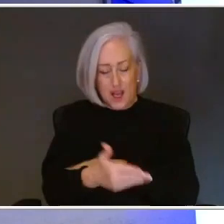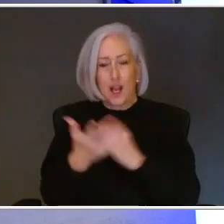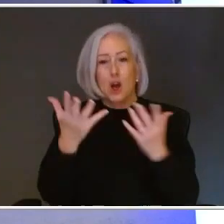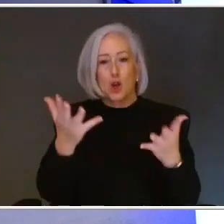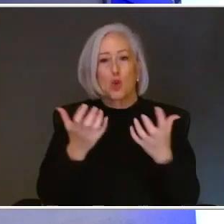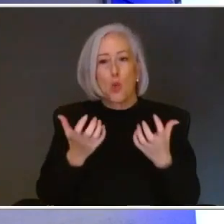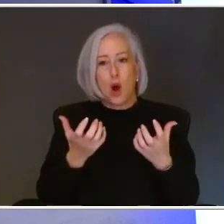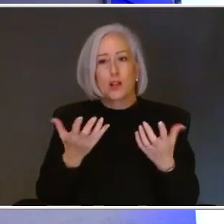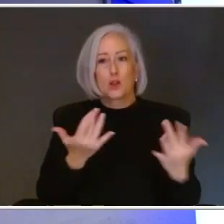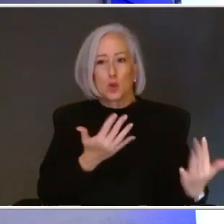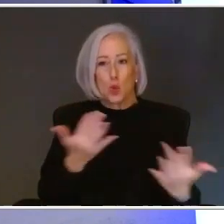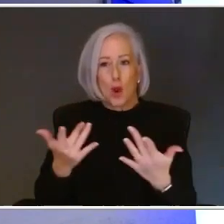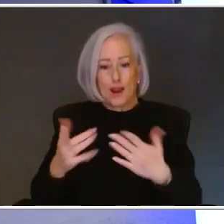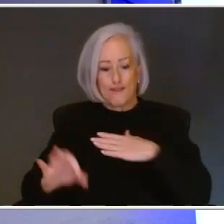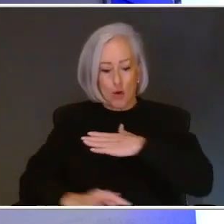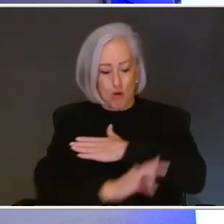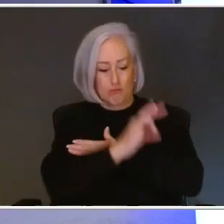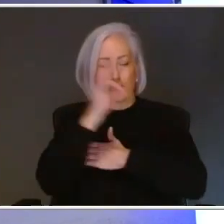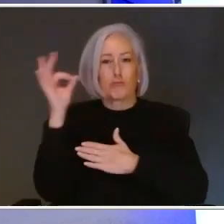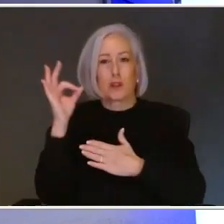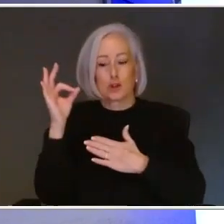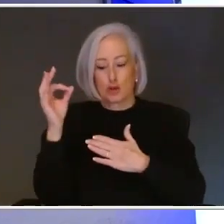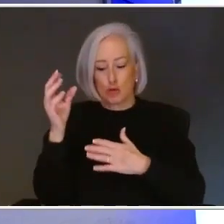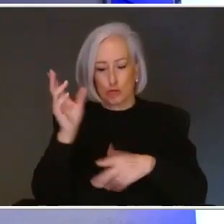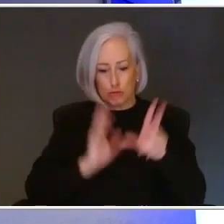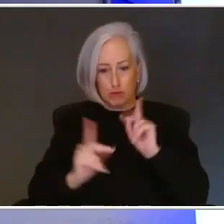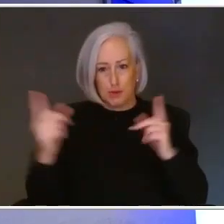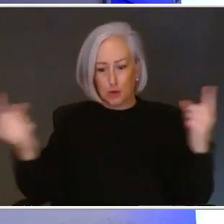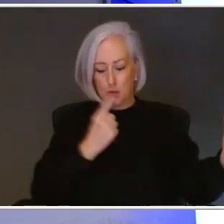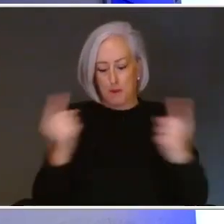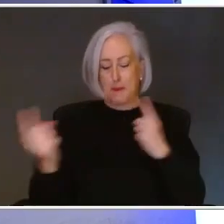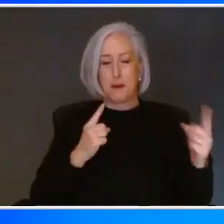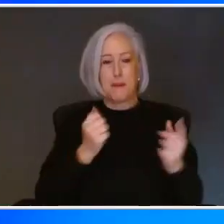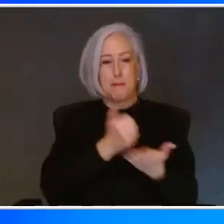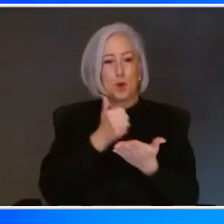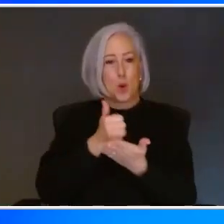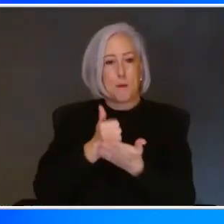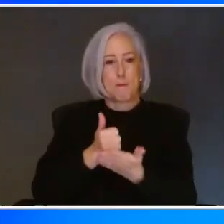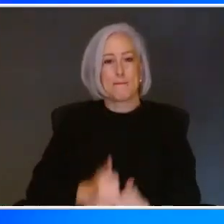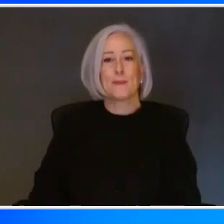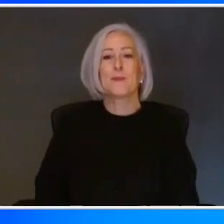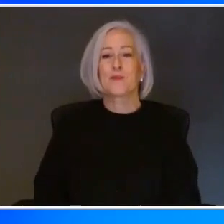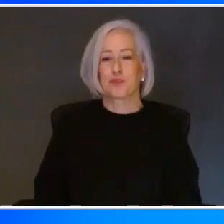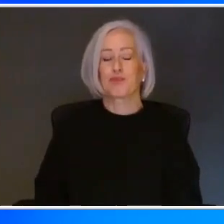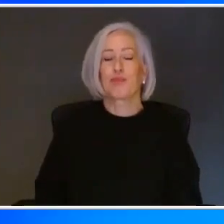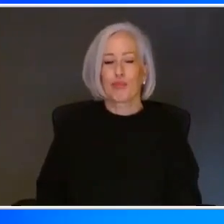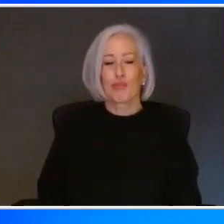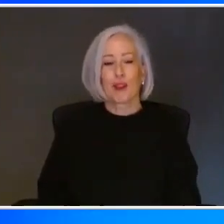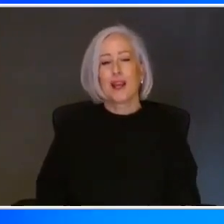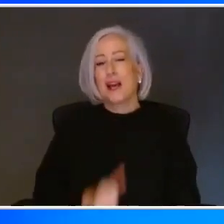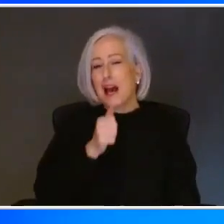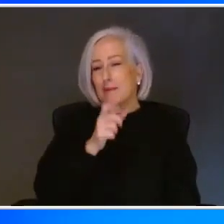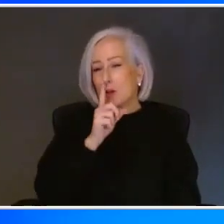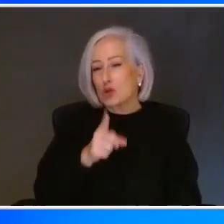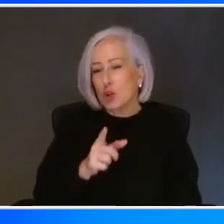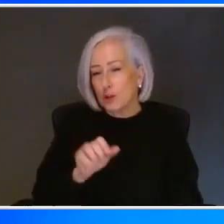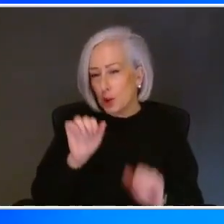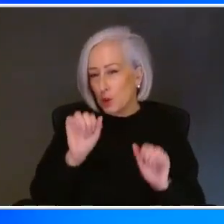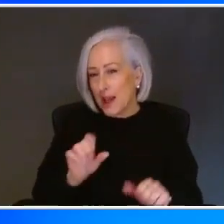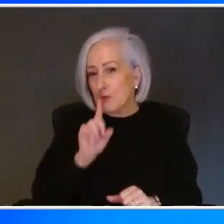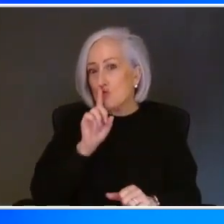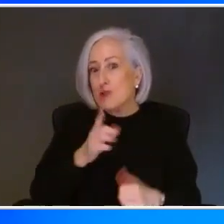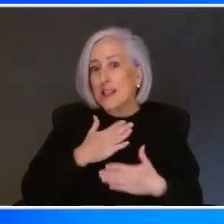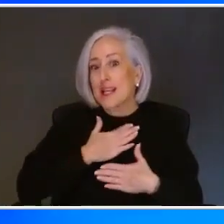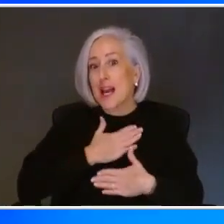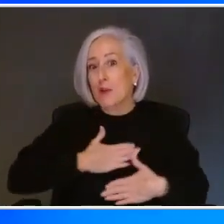all the team in here to really help with this case. Explain all that. Yeah, well, I will tell you, I'm not sure if you can quite appreciate from the video there, but